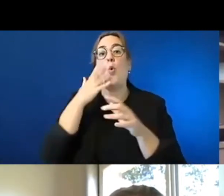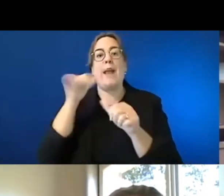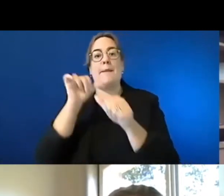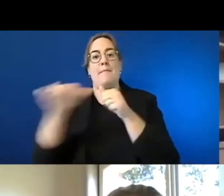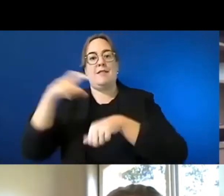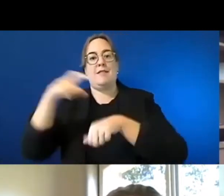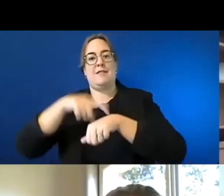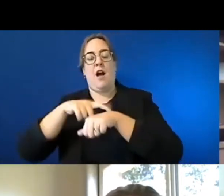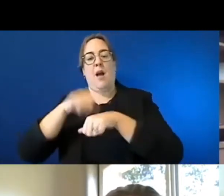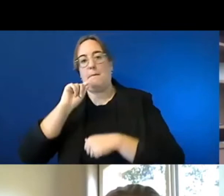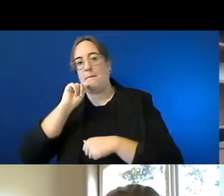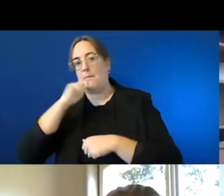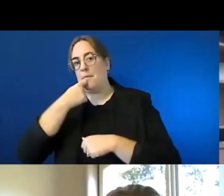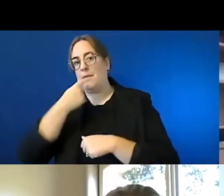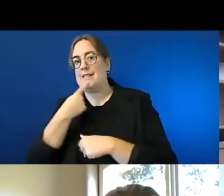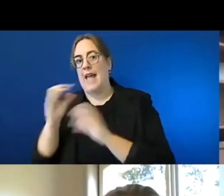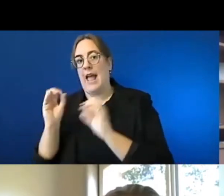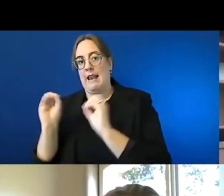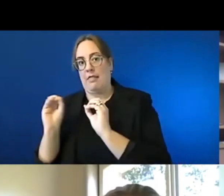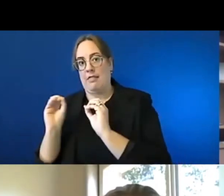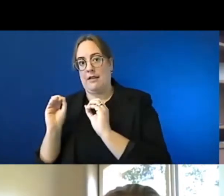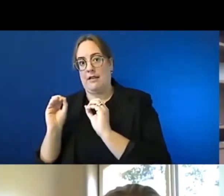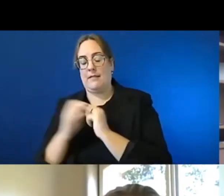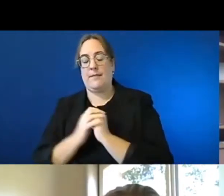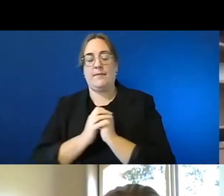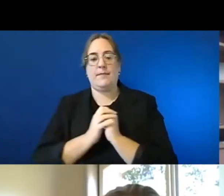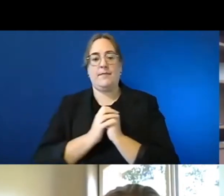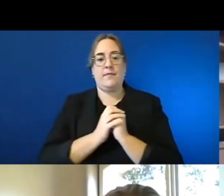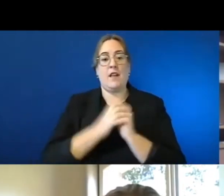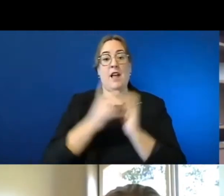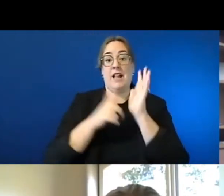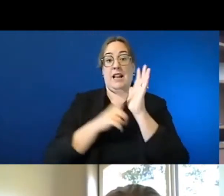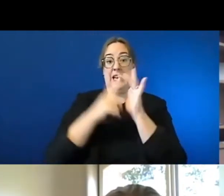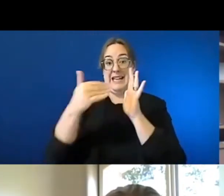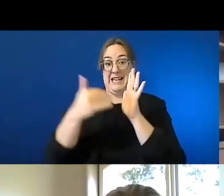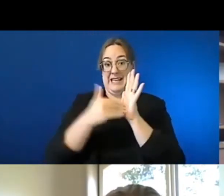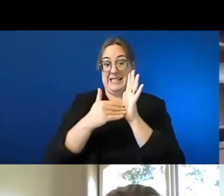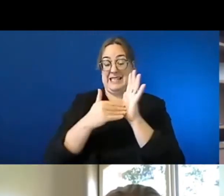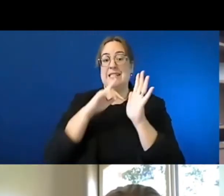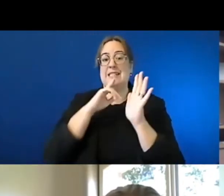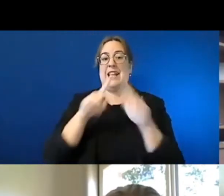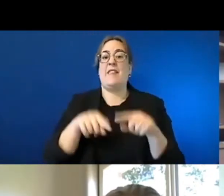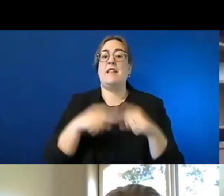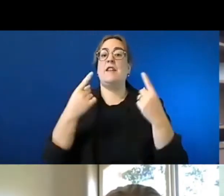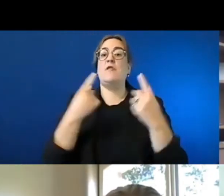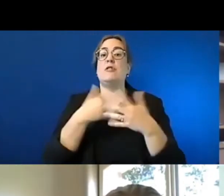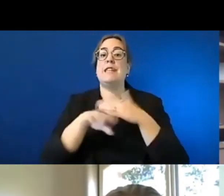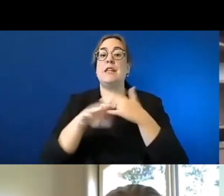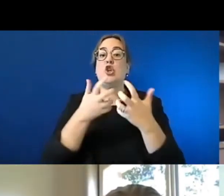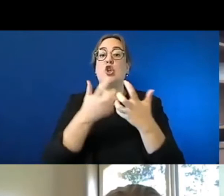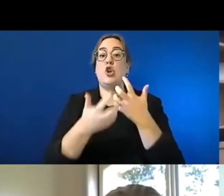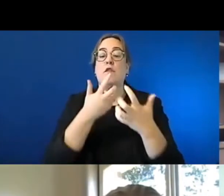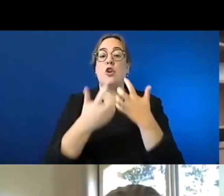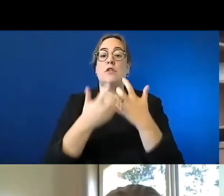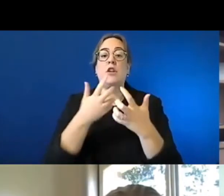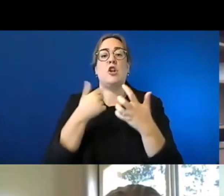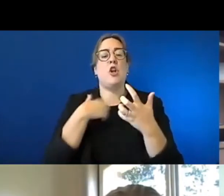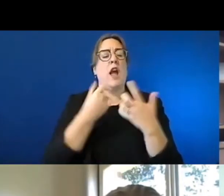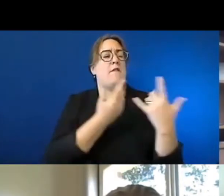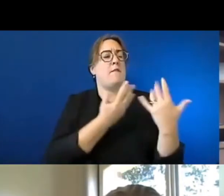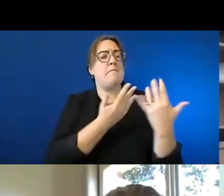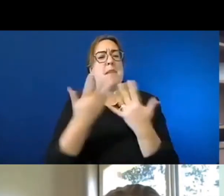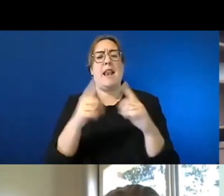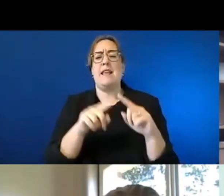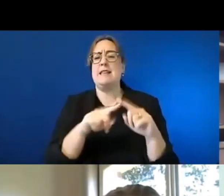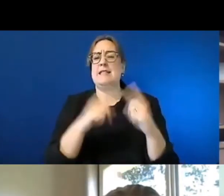Hi, it's Liz. Can I just say that the difference at university is that you have many different academics as you go through.